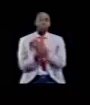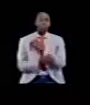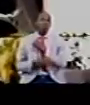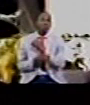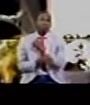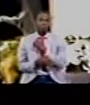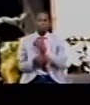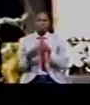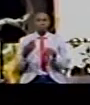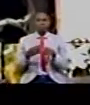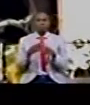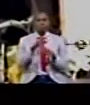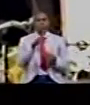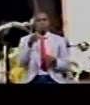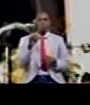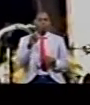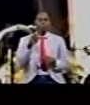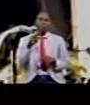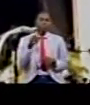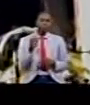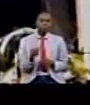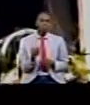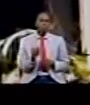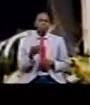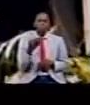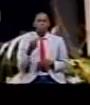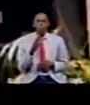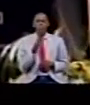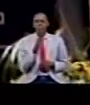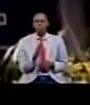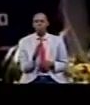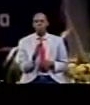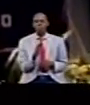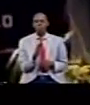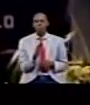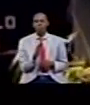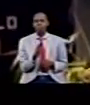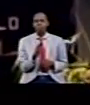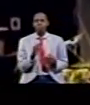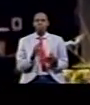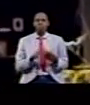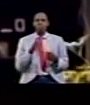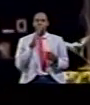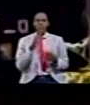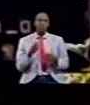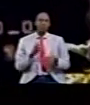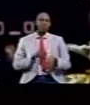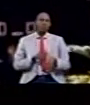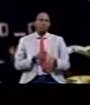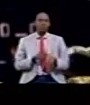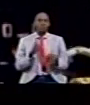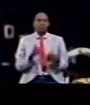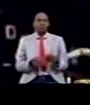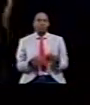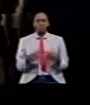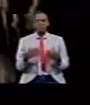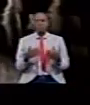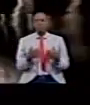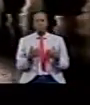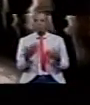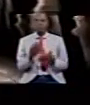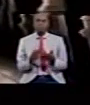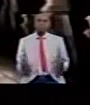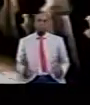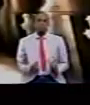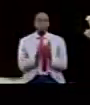children. My Lord, the King, protect our children. Oh Lord, God, protect our children. They will not be children of Belial. They will not be children of Belial.